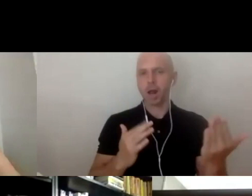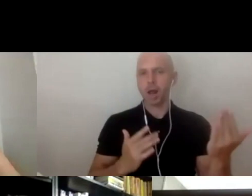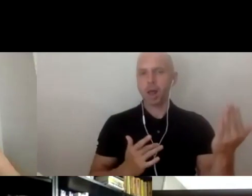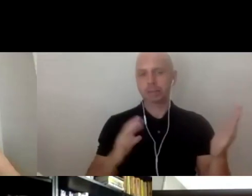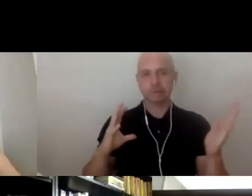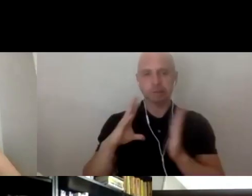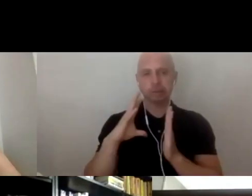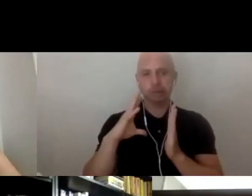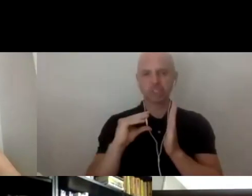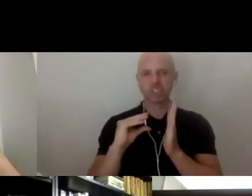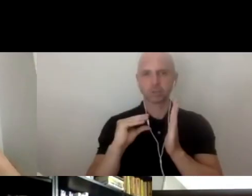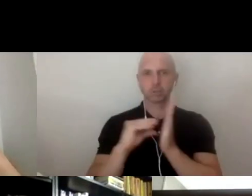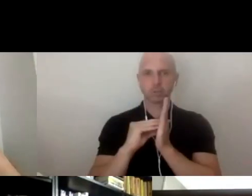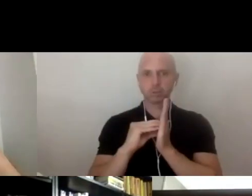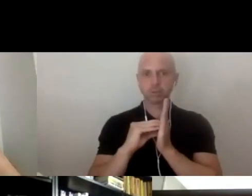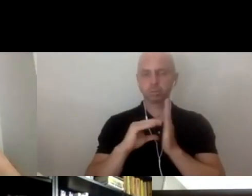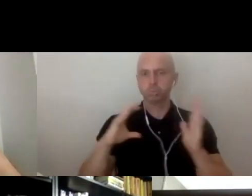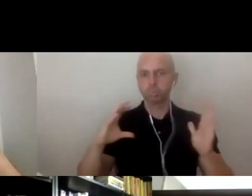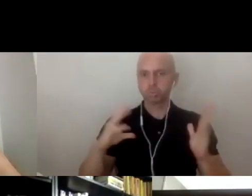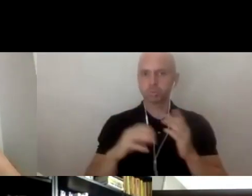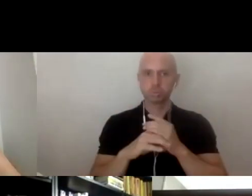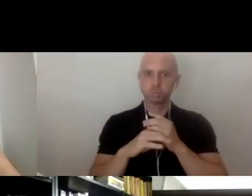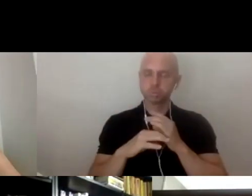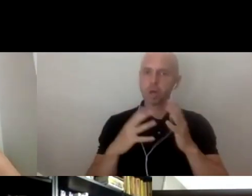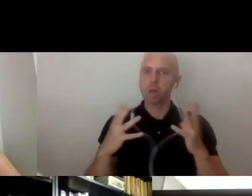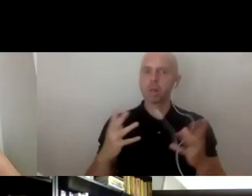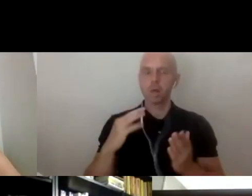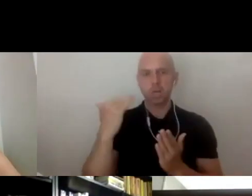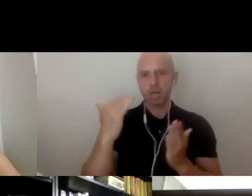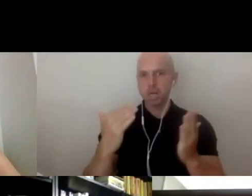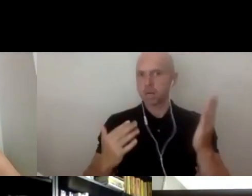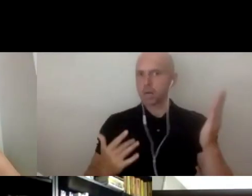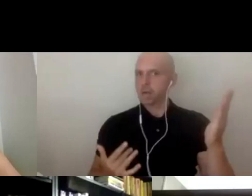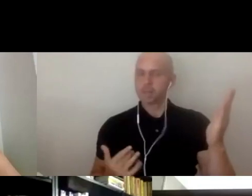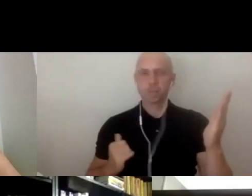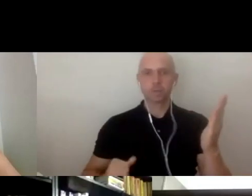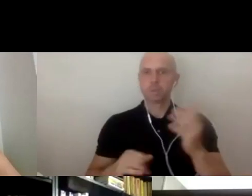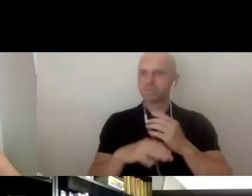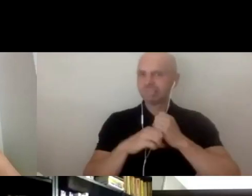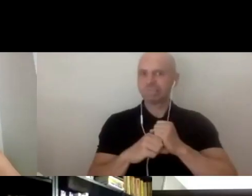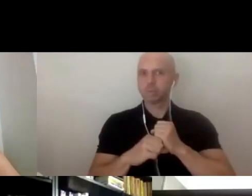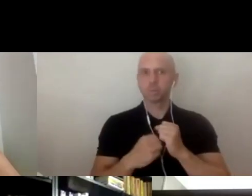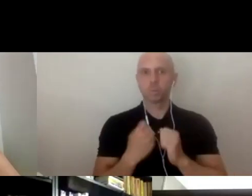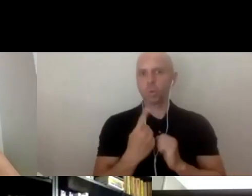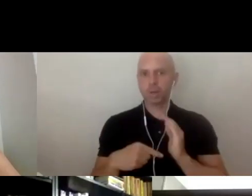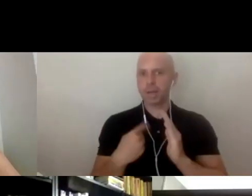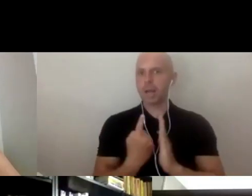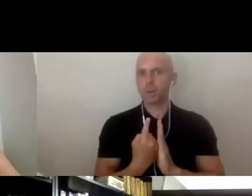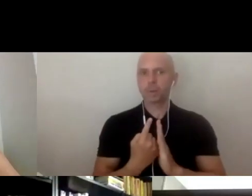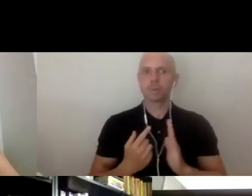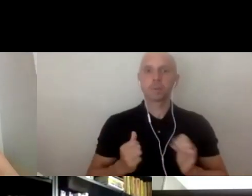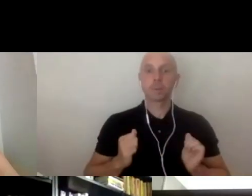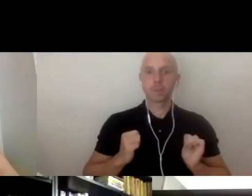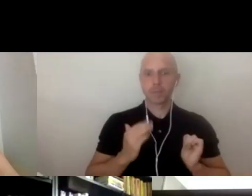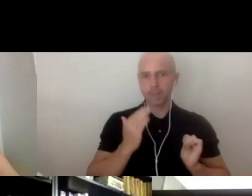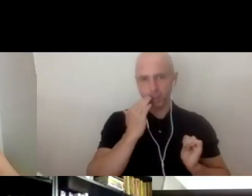into a very short period of time. There was an awful lot of information that was shared. I know that staff are going to post, they're going